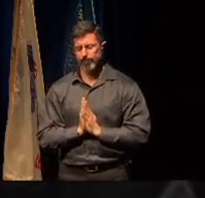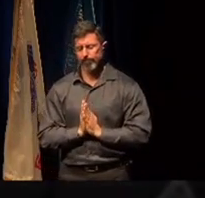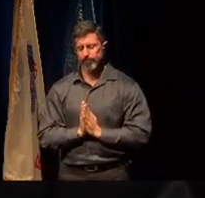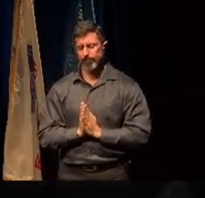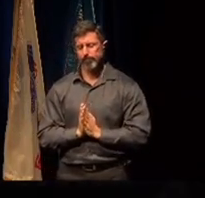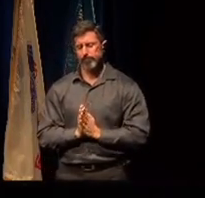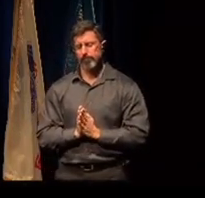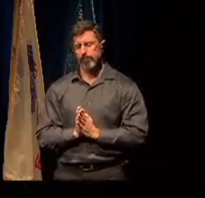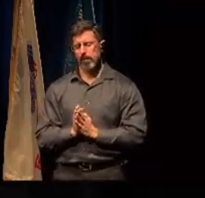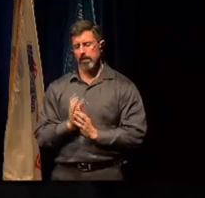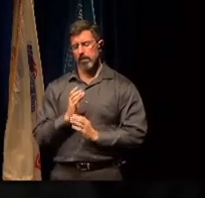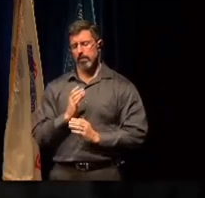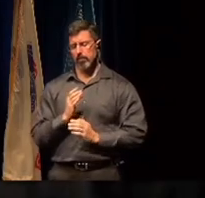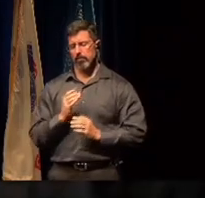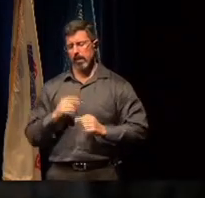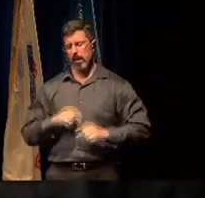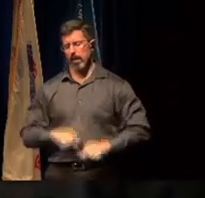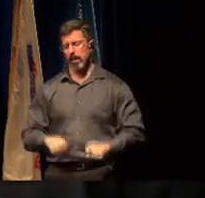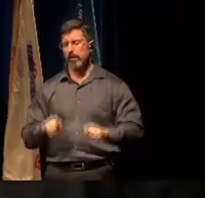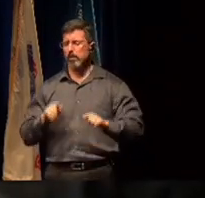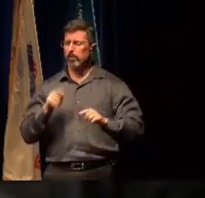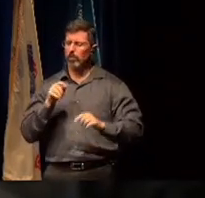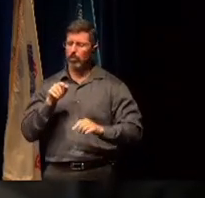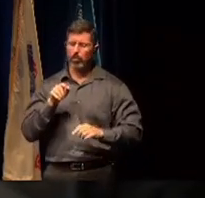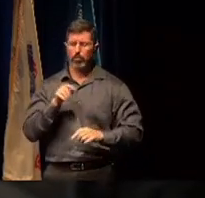loud as you stumble.